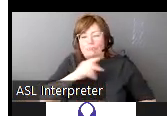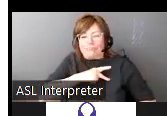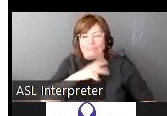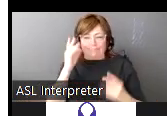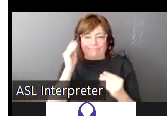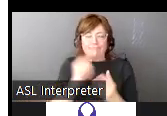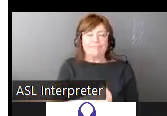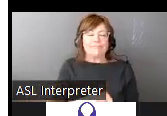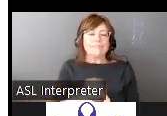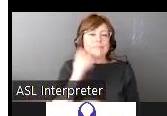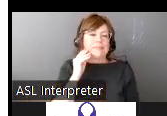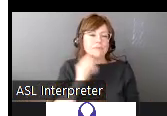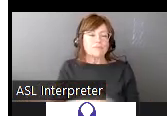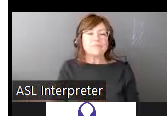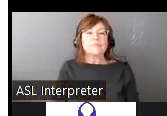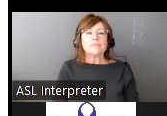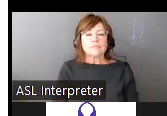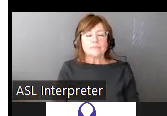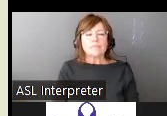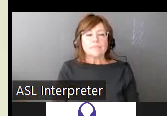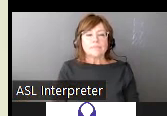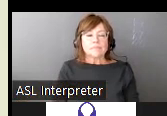For our